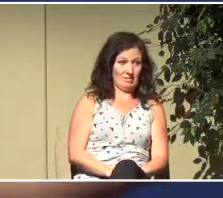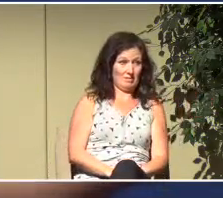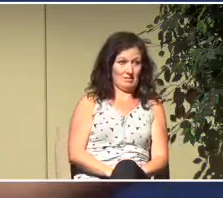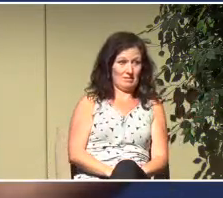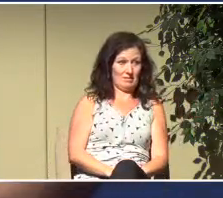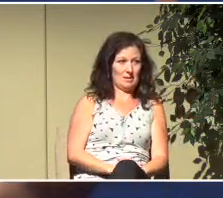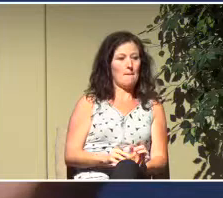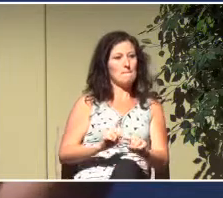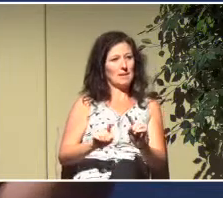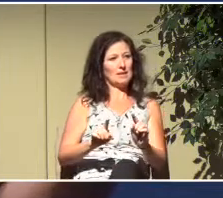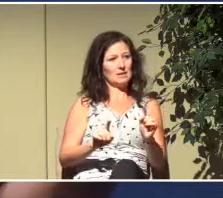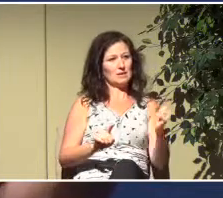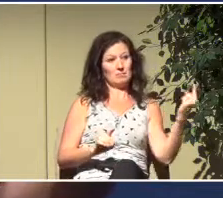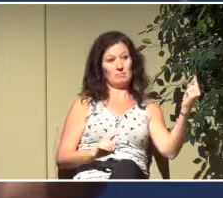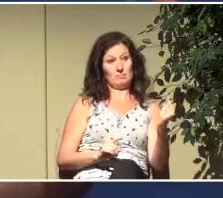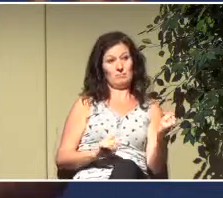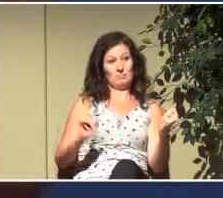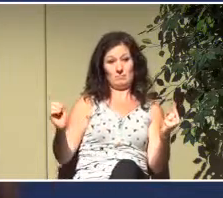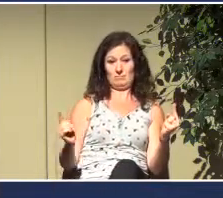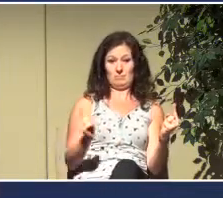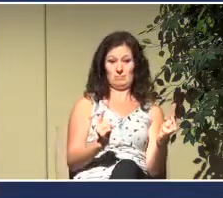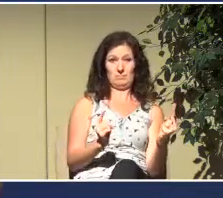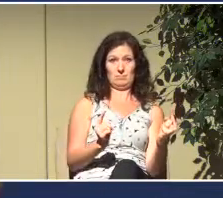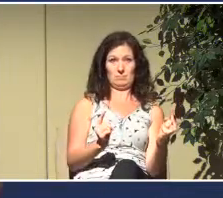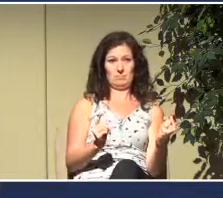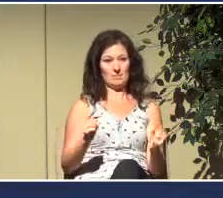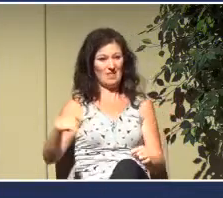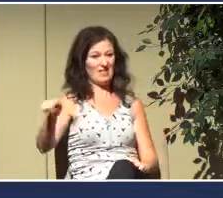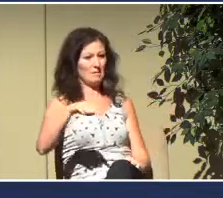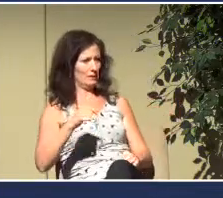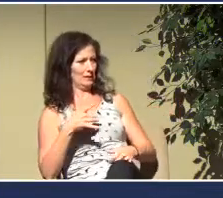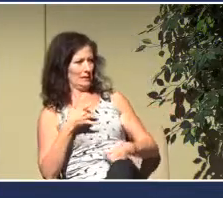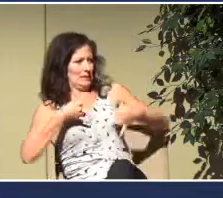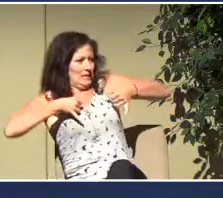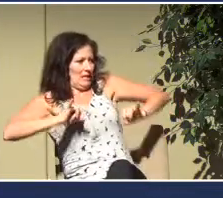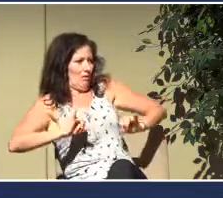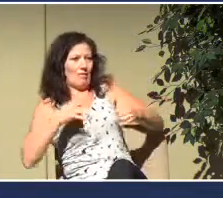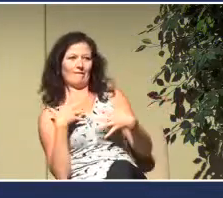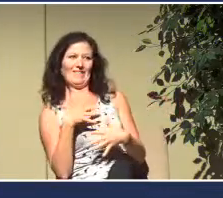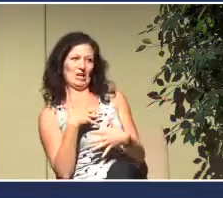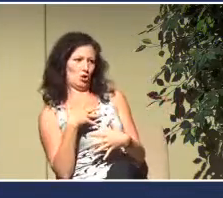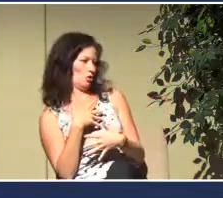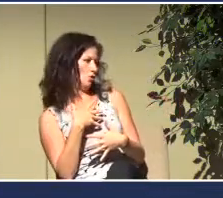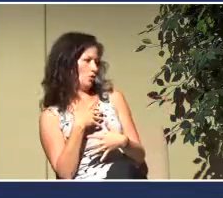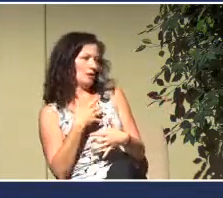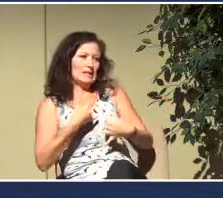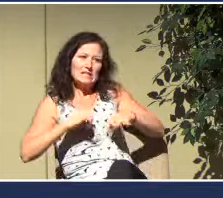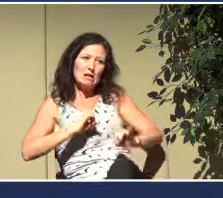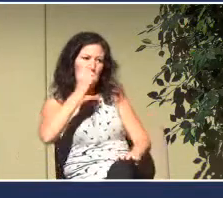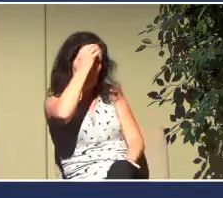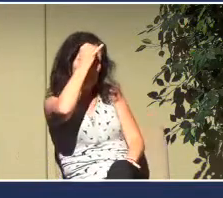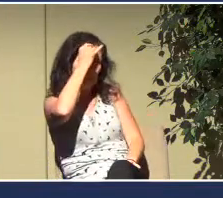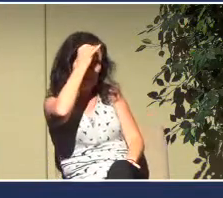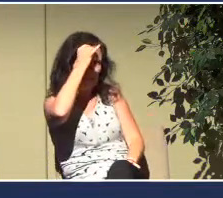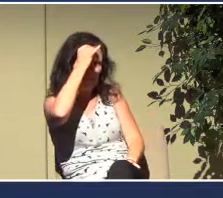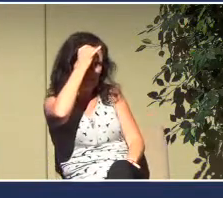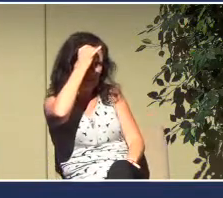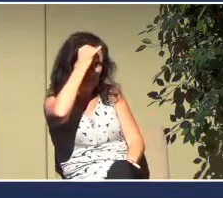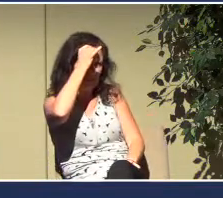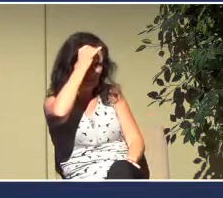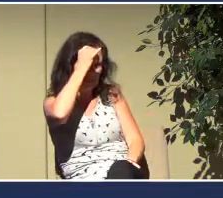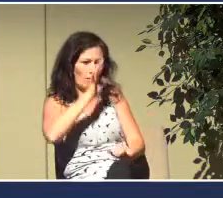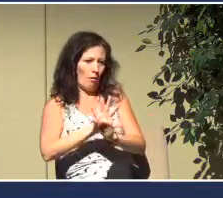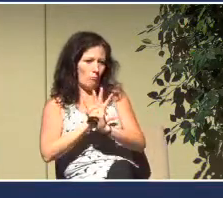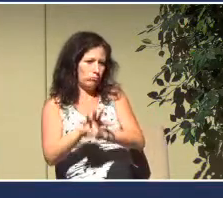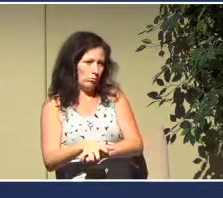these people, whenever they saw them, would be terrified. They were still thinking that they were